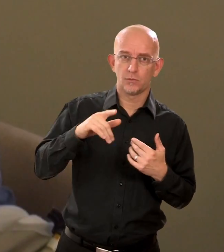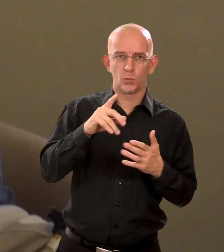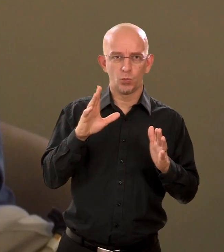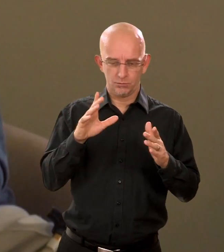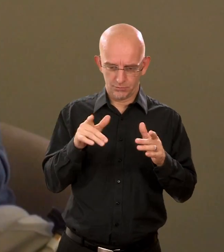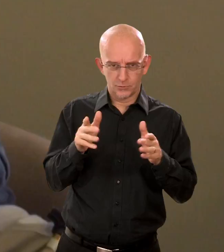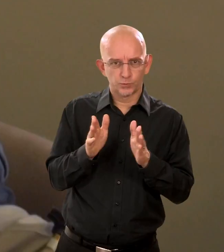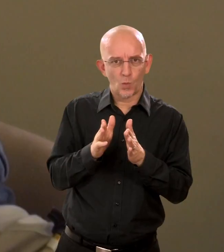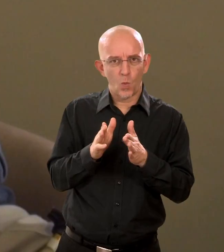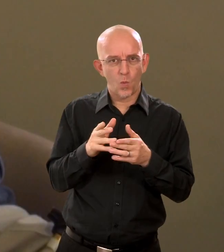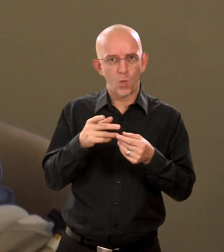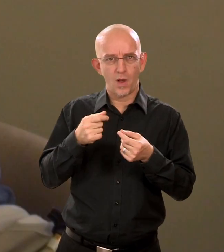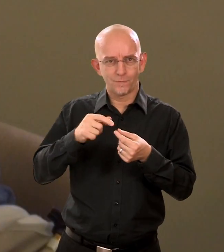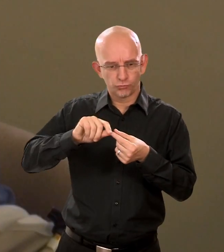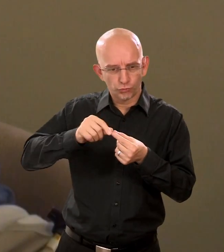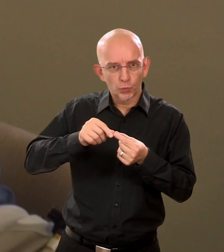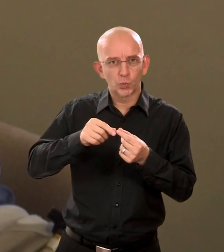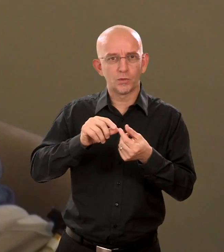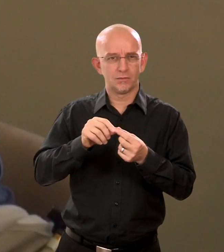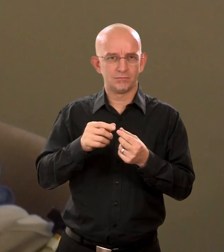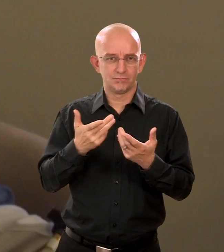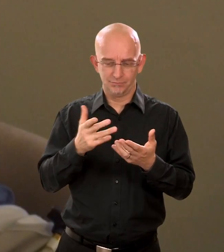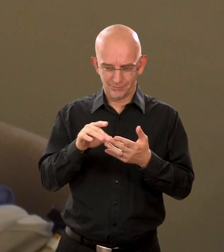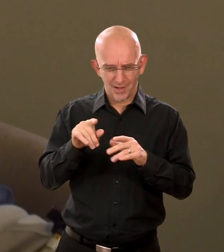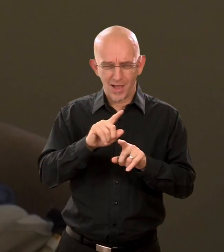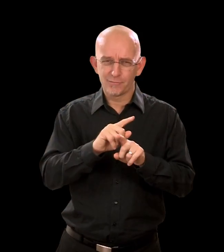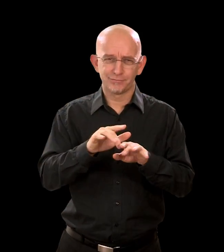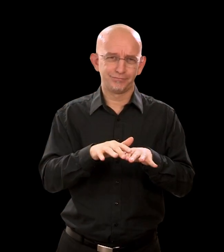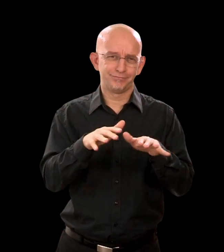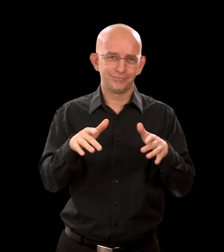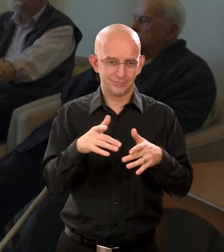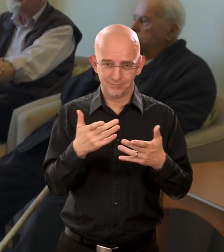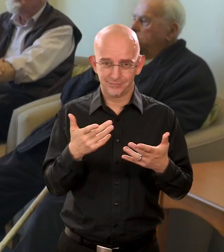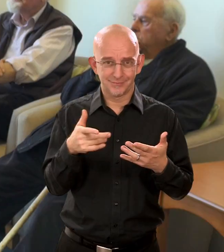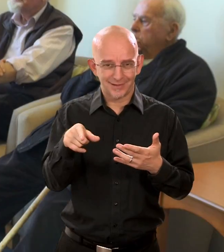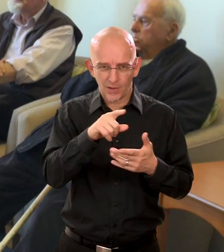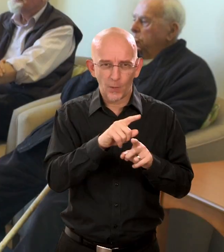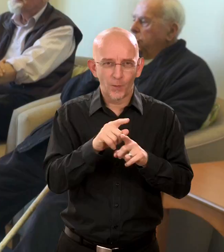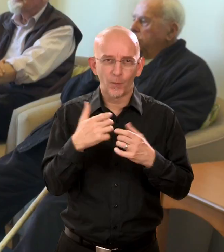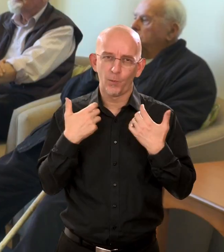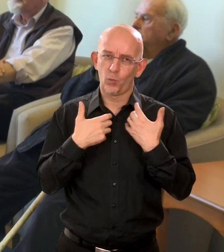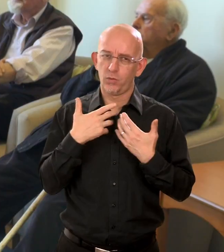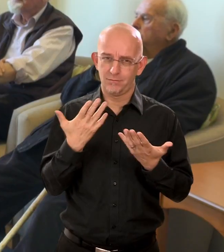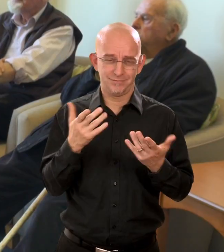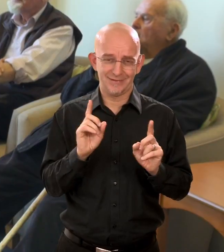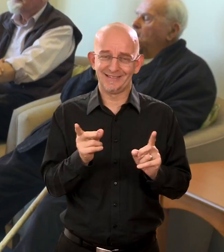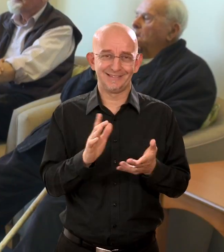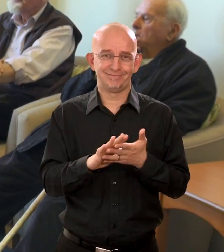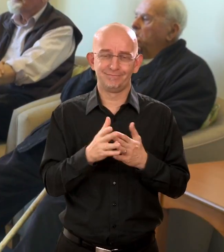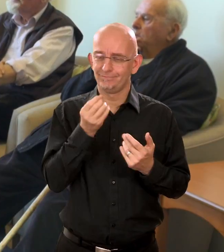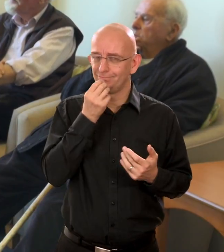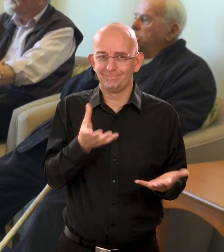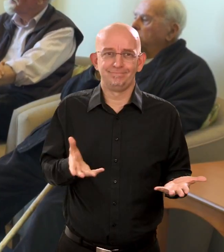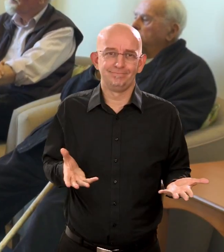small one, you had the screws, and there you are. Meccano. I mean, there was